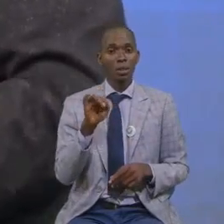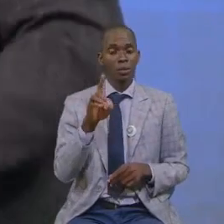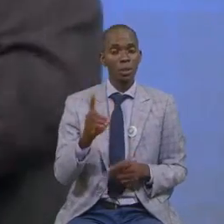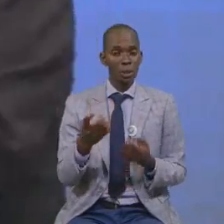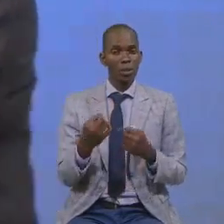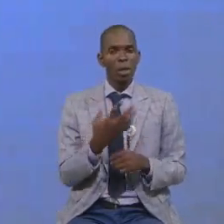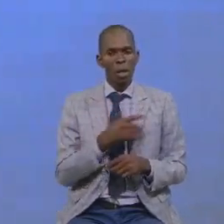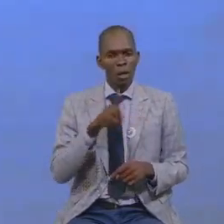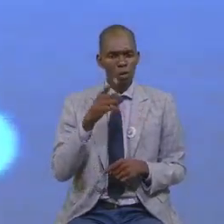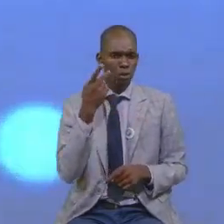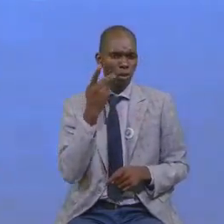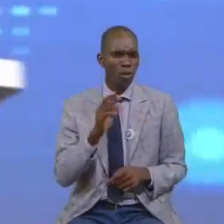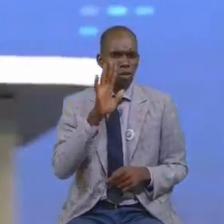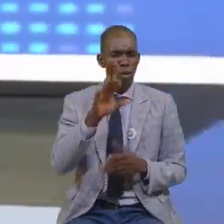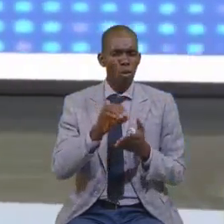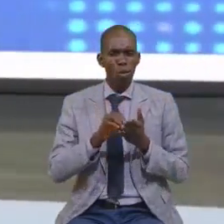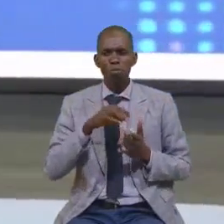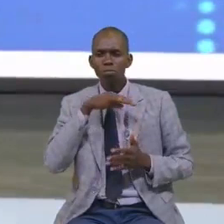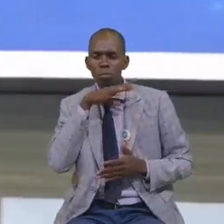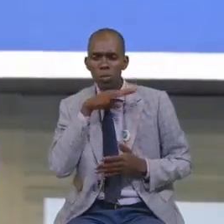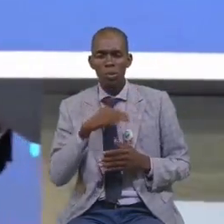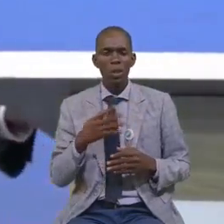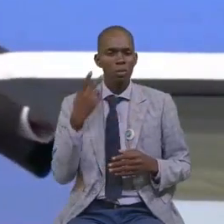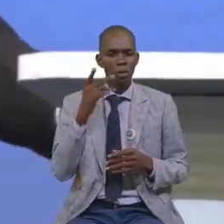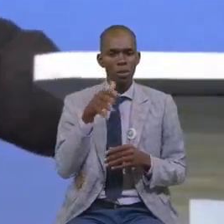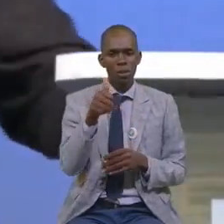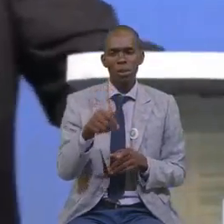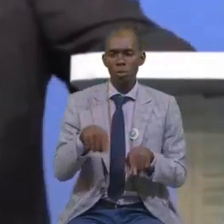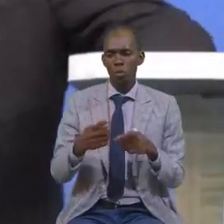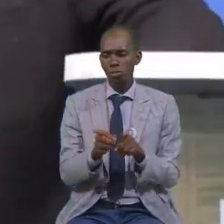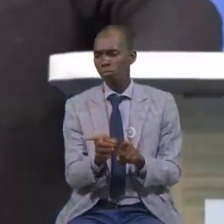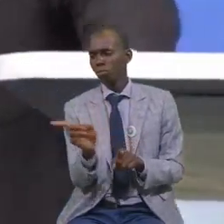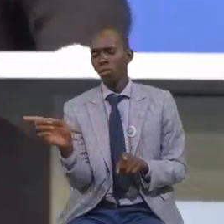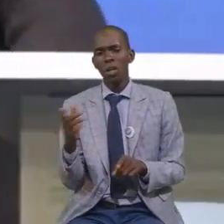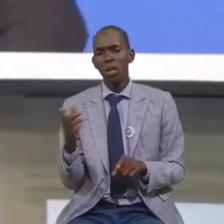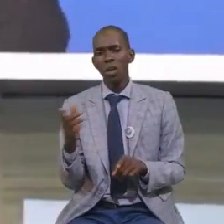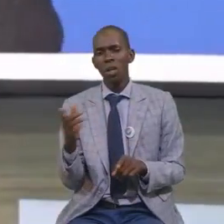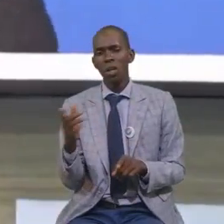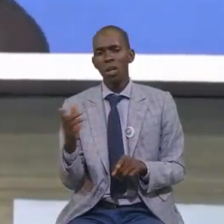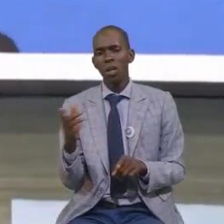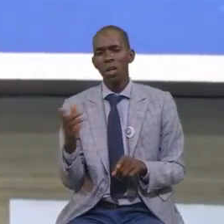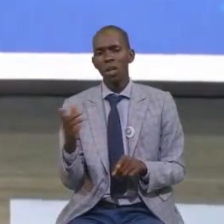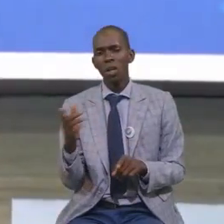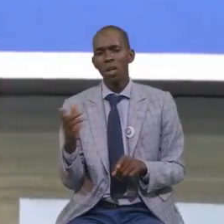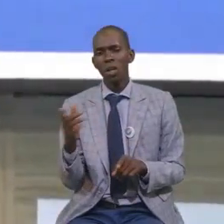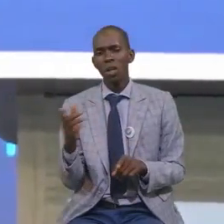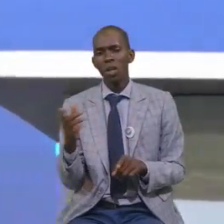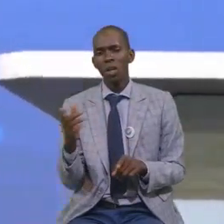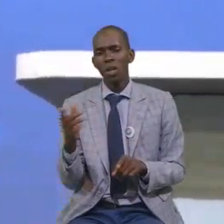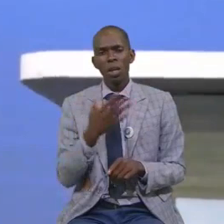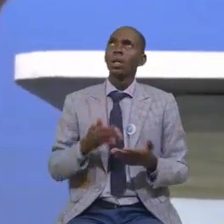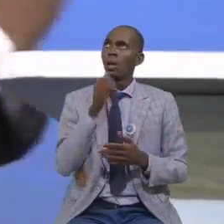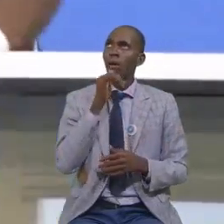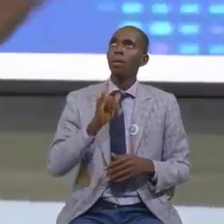perversion, and you see you're going astray, and you come and you say, Lord, here am I. I